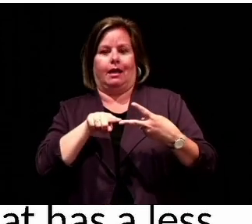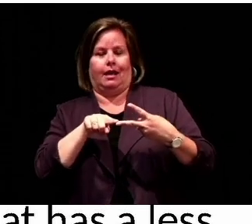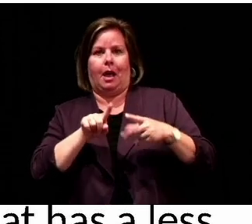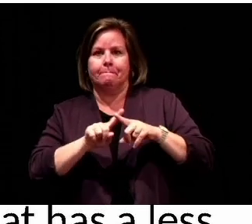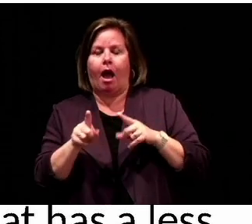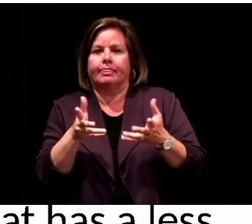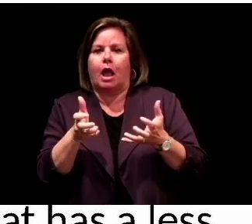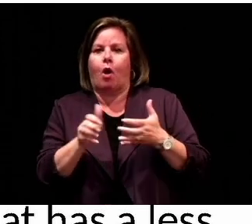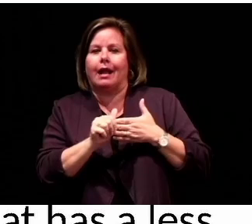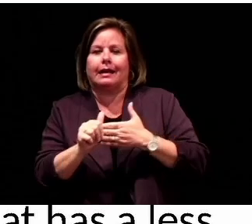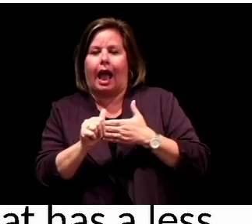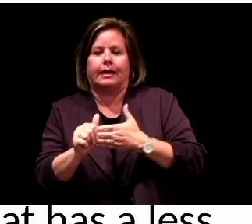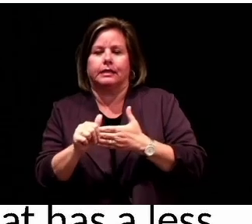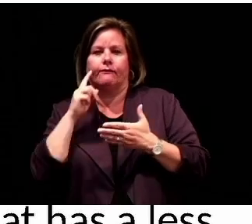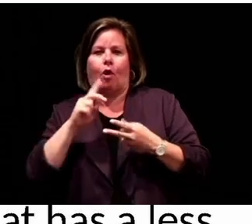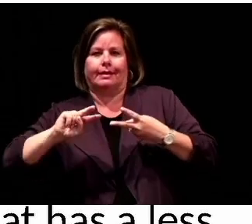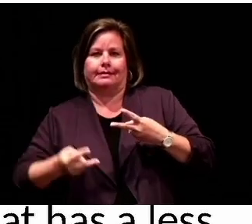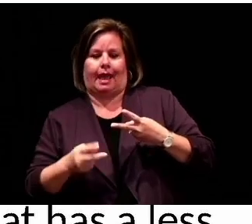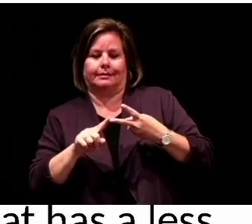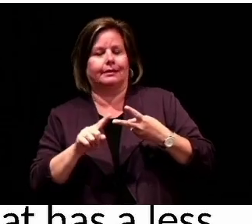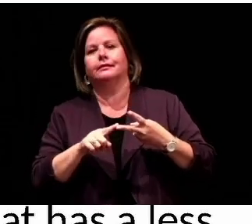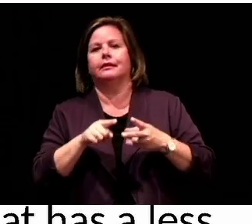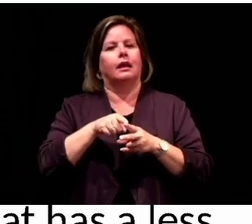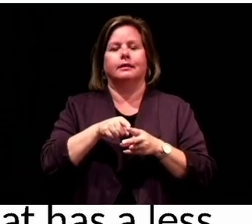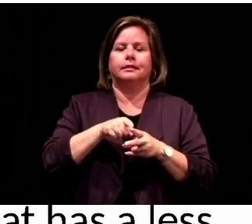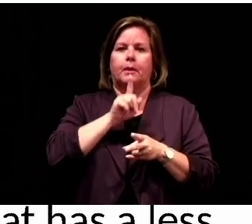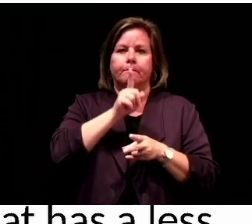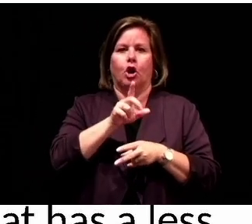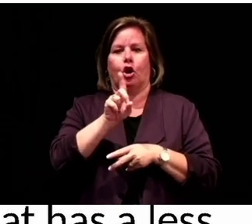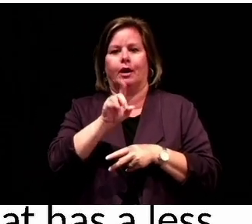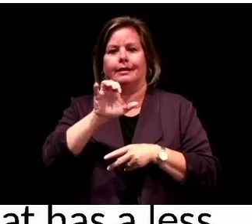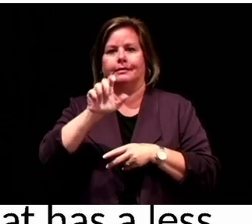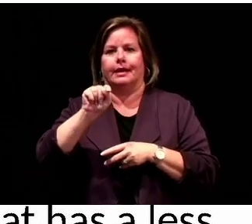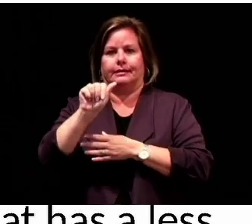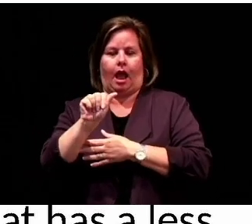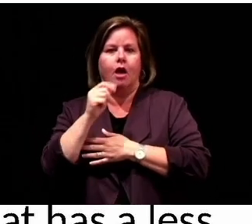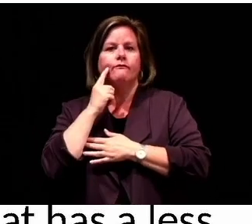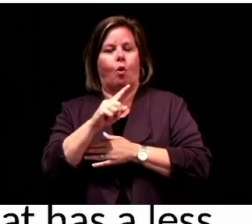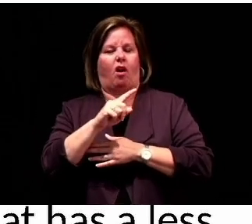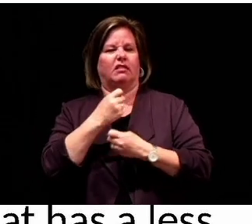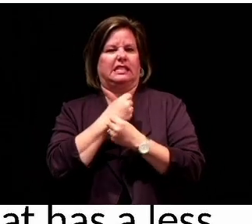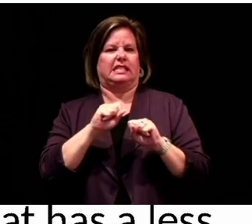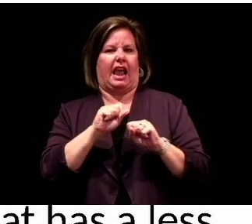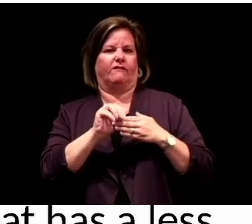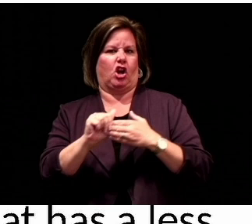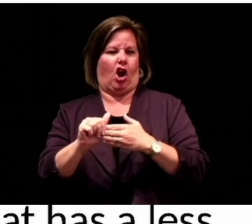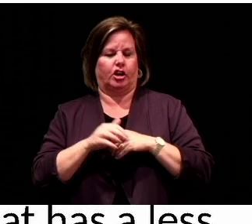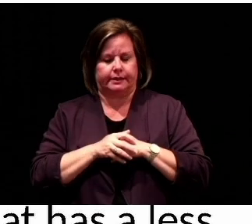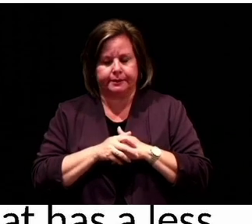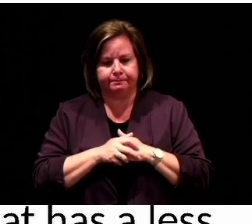legitimate interest without the same kind of disparate impact or less discriminatory